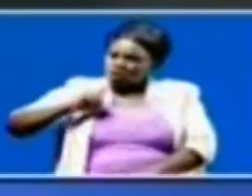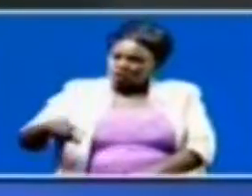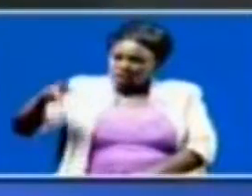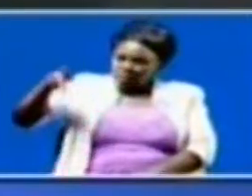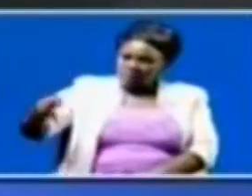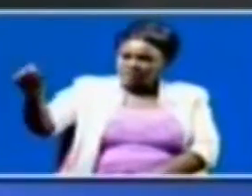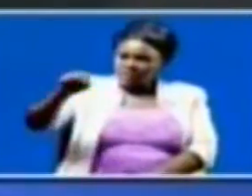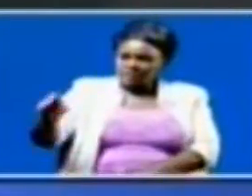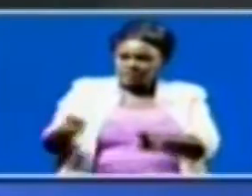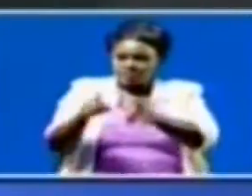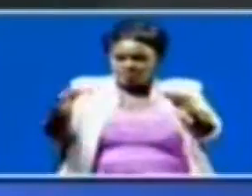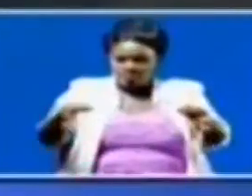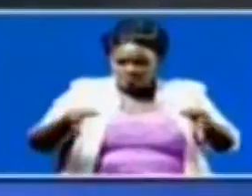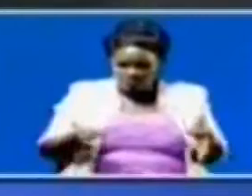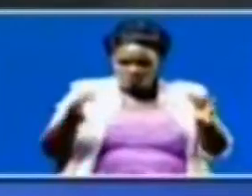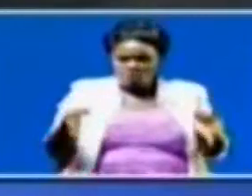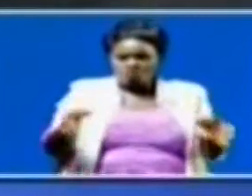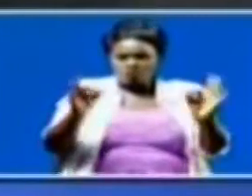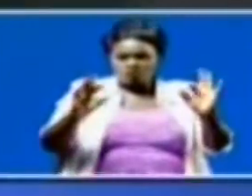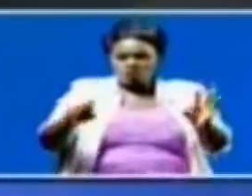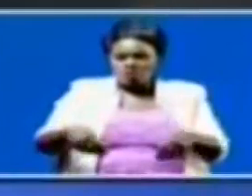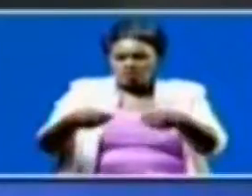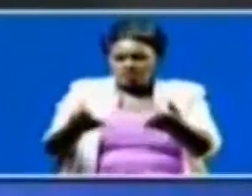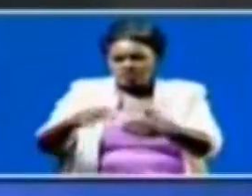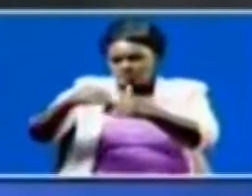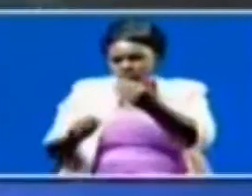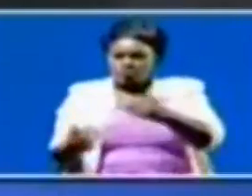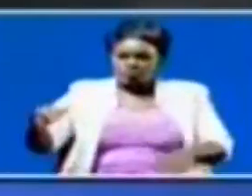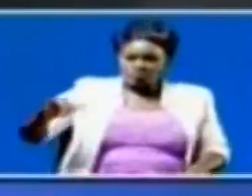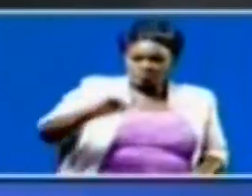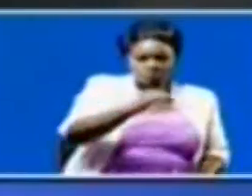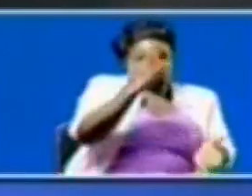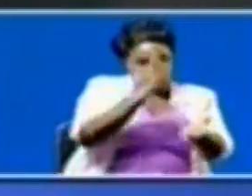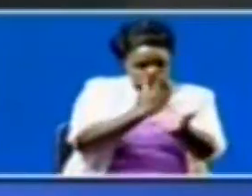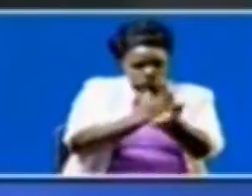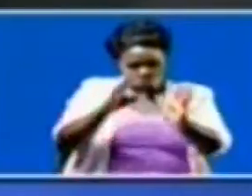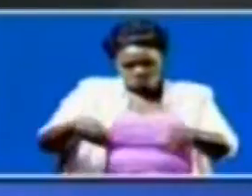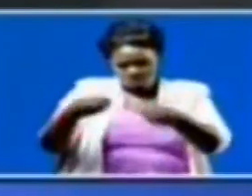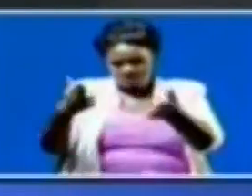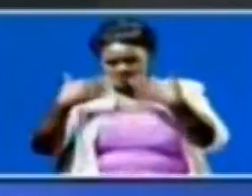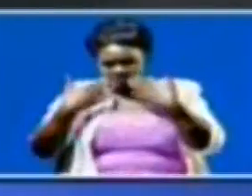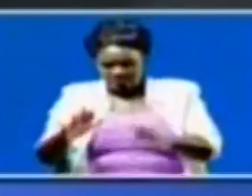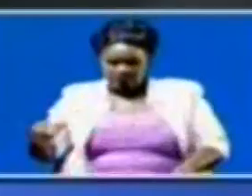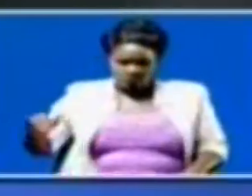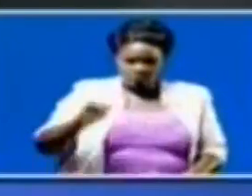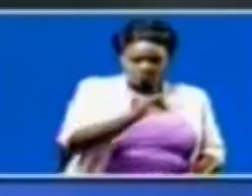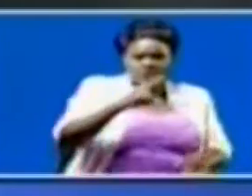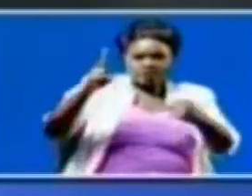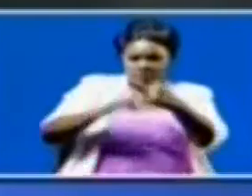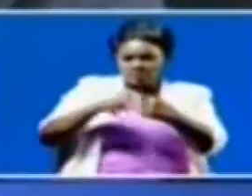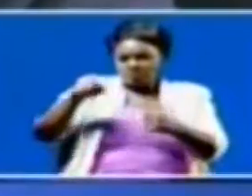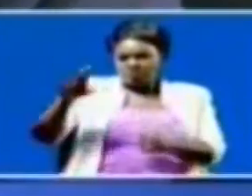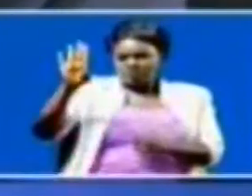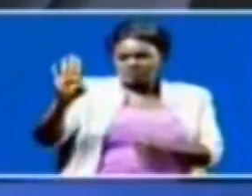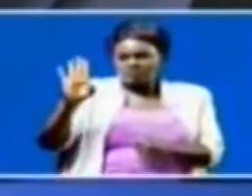PS here, who is the accounting officer, to make sure that he get tickets for them. And indeed, Mr. Chair, they were given tickets worth 7.5